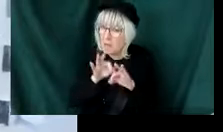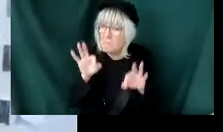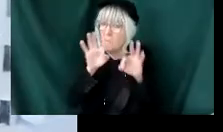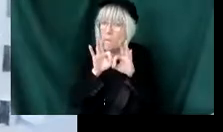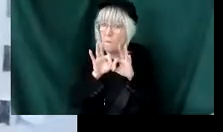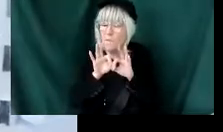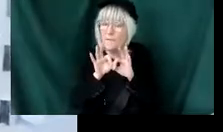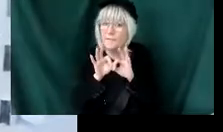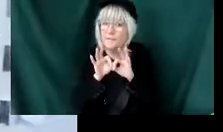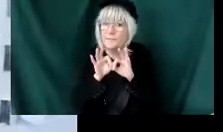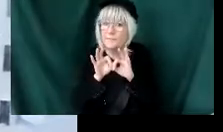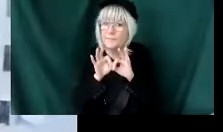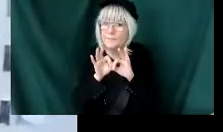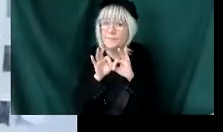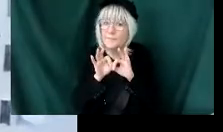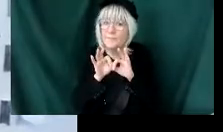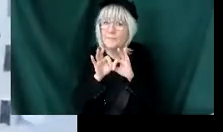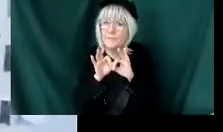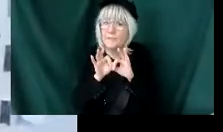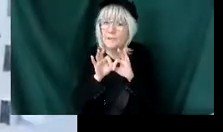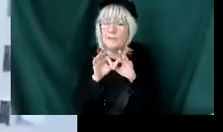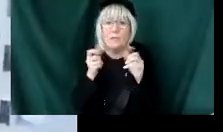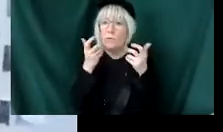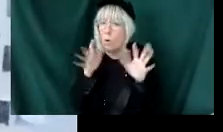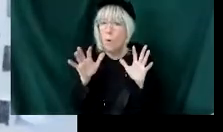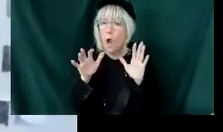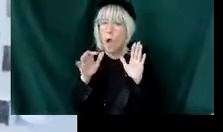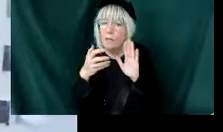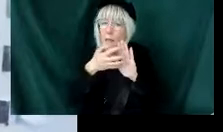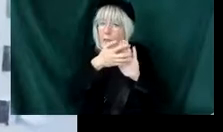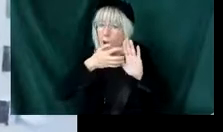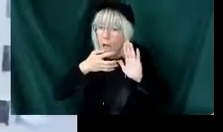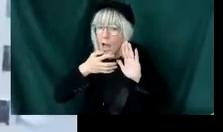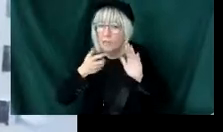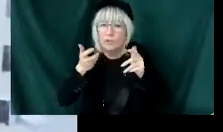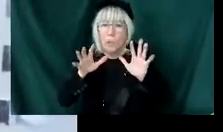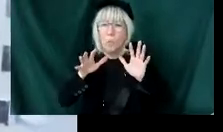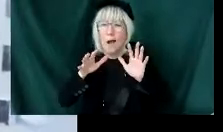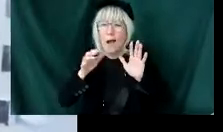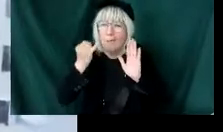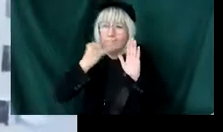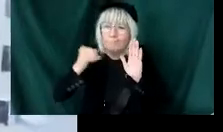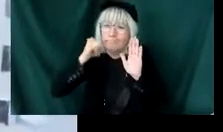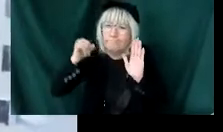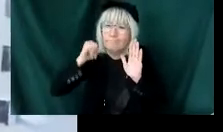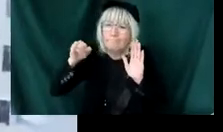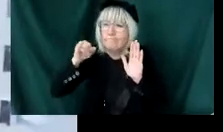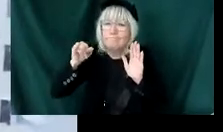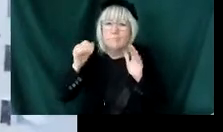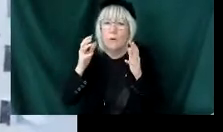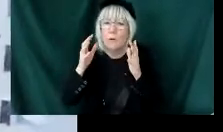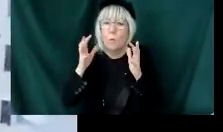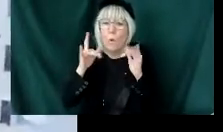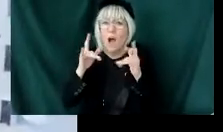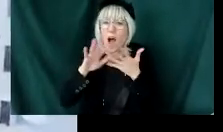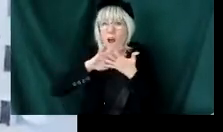that we're just not getting stripes or lines. We just want the lines to go in all